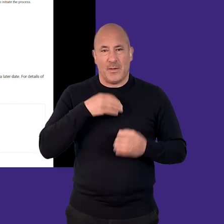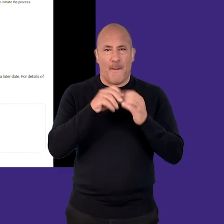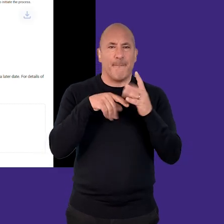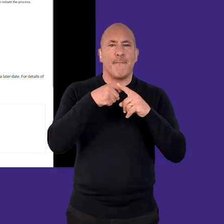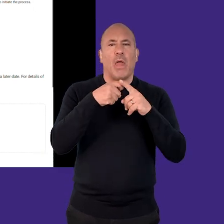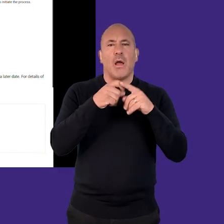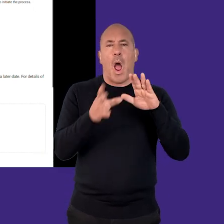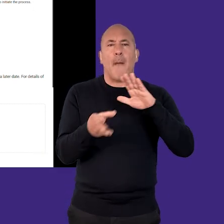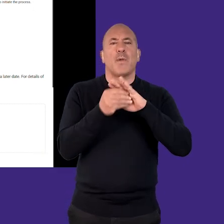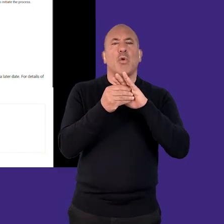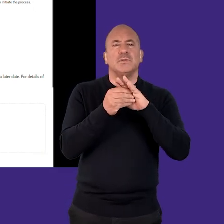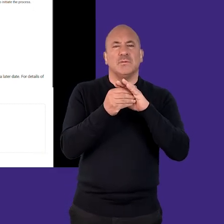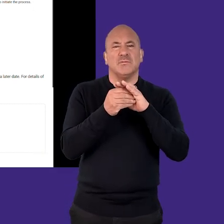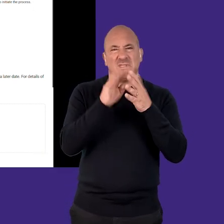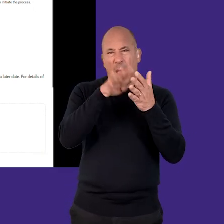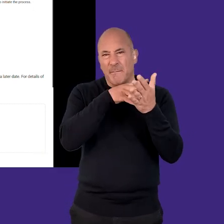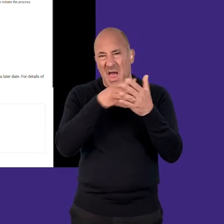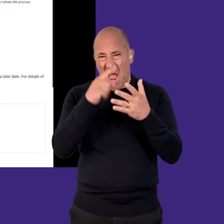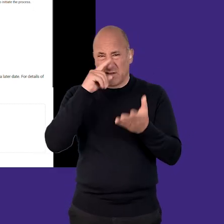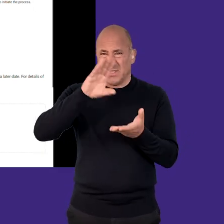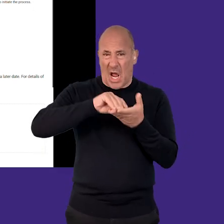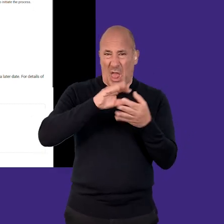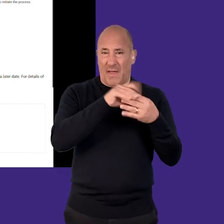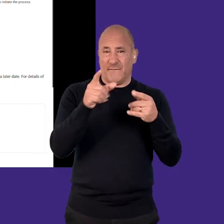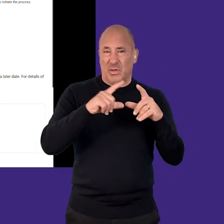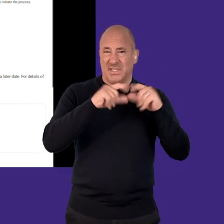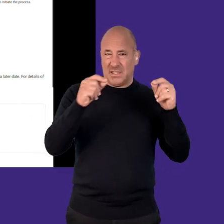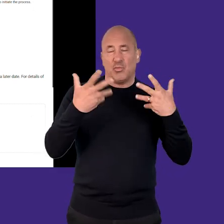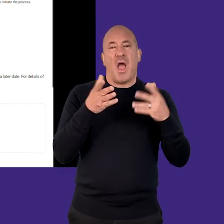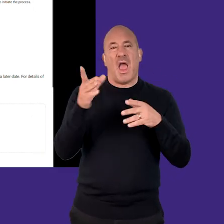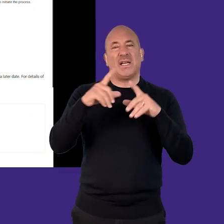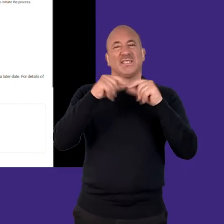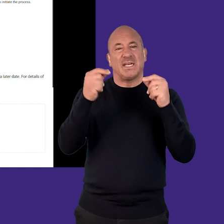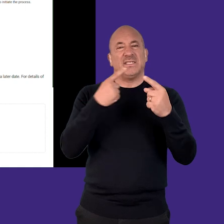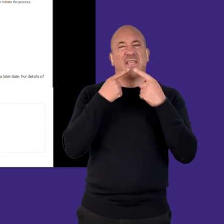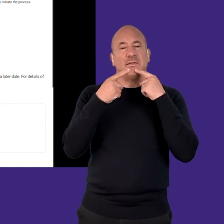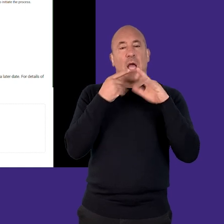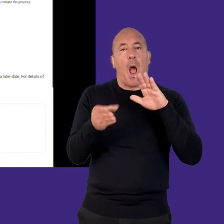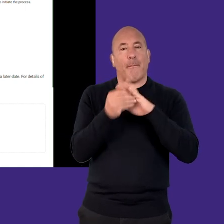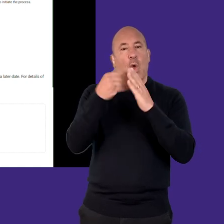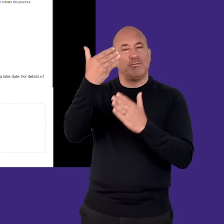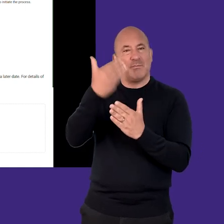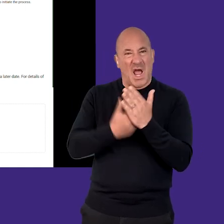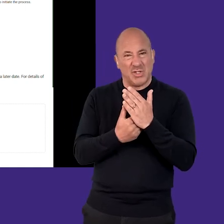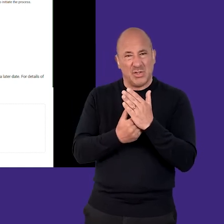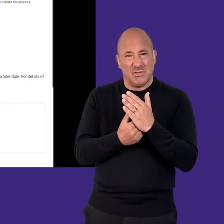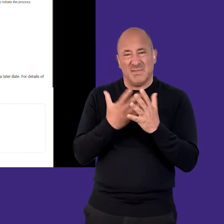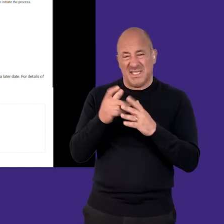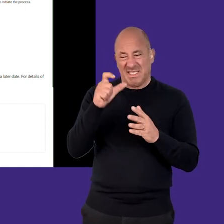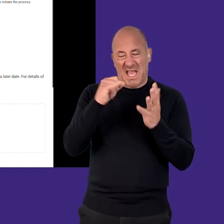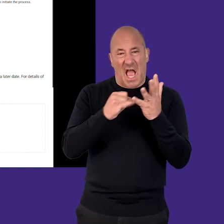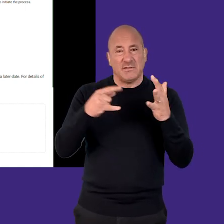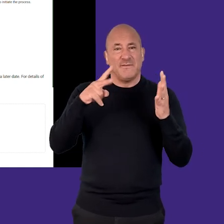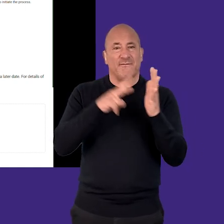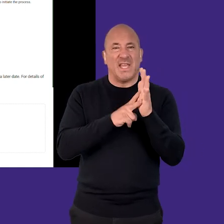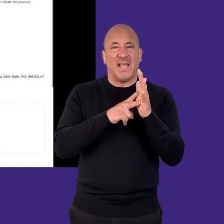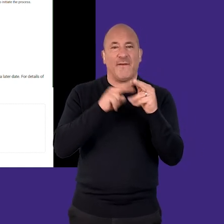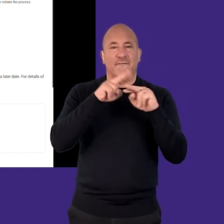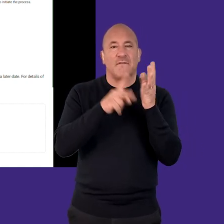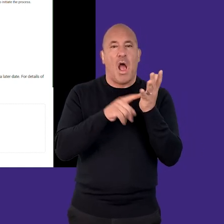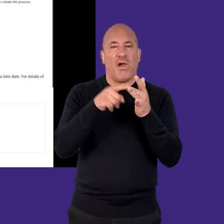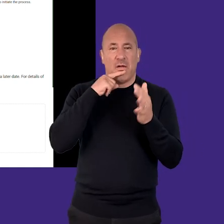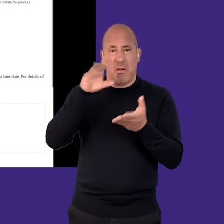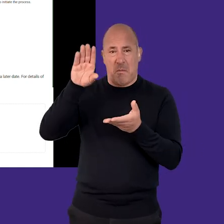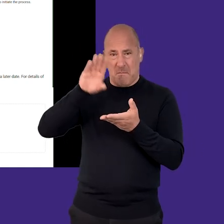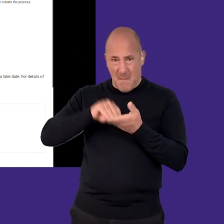You can download the bulk upload template for ticketing on the Ticketing Data Uploads page. This will download a